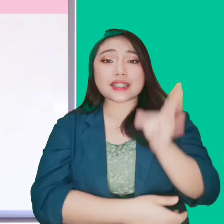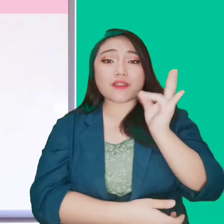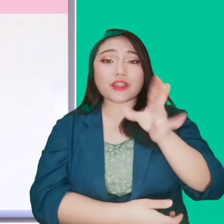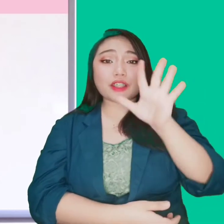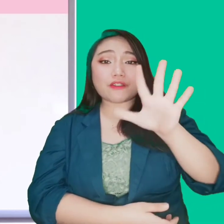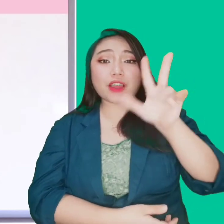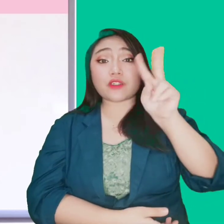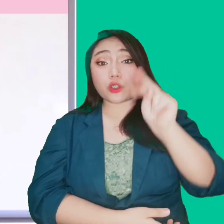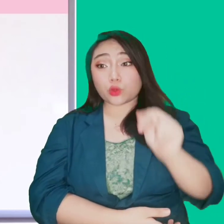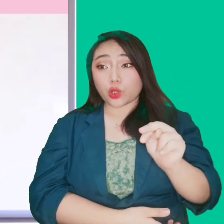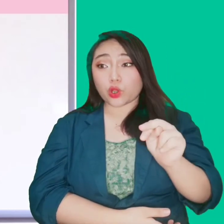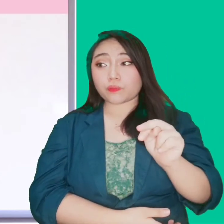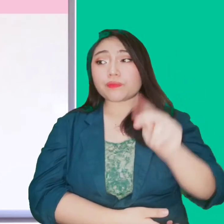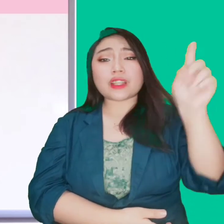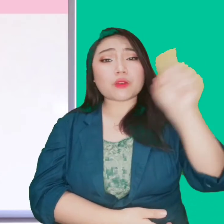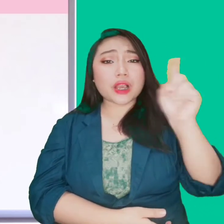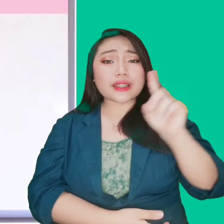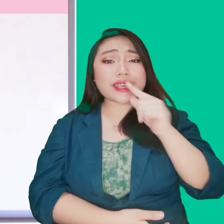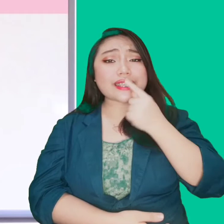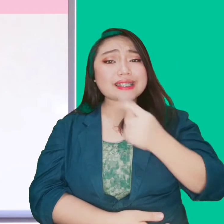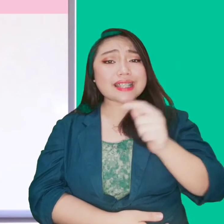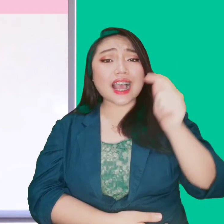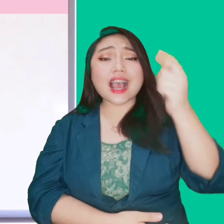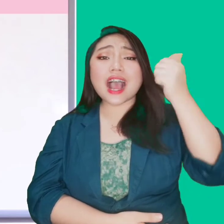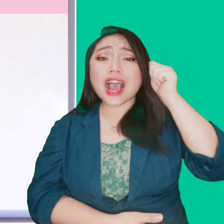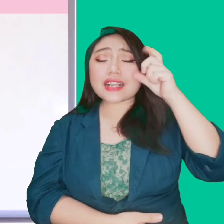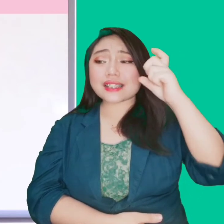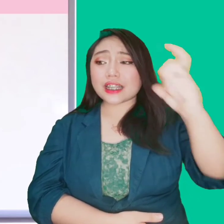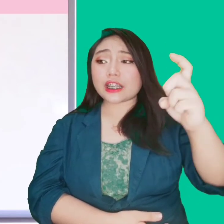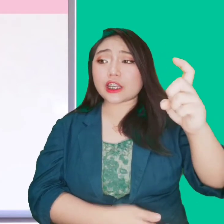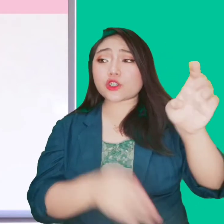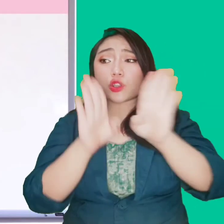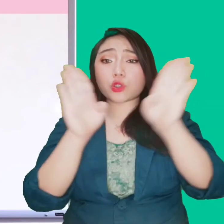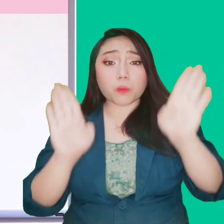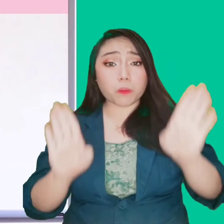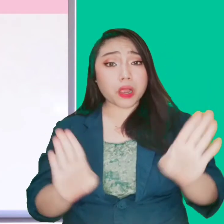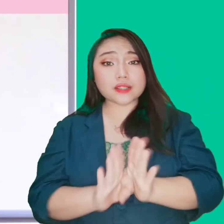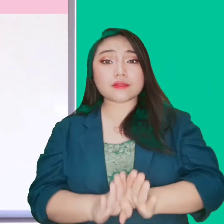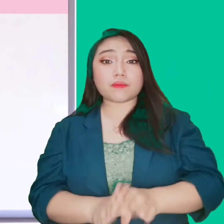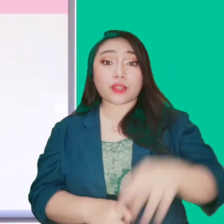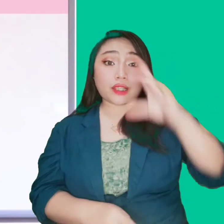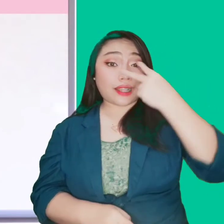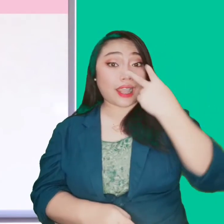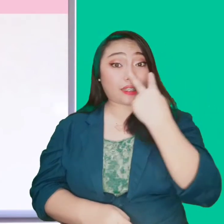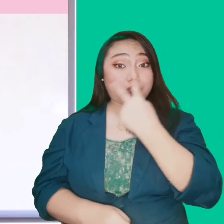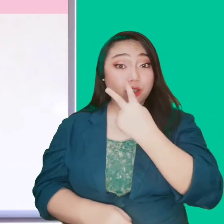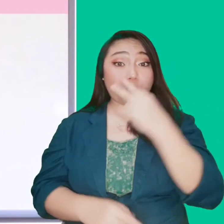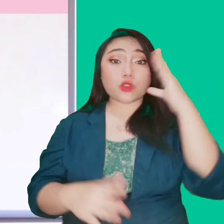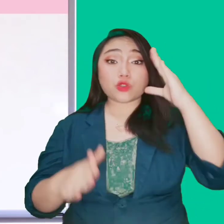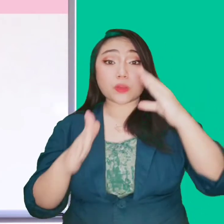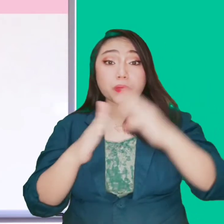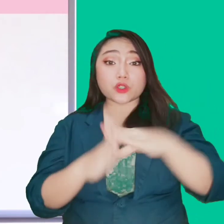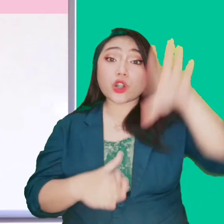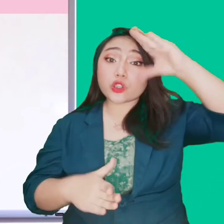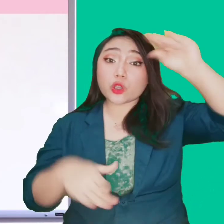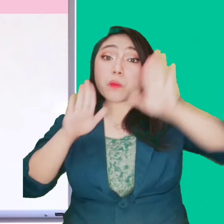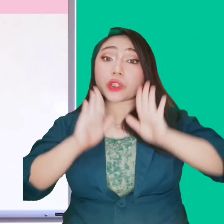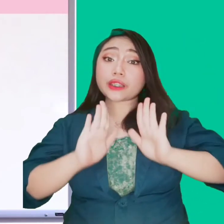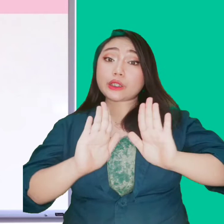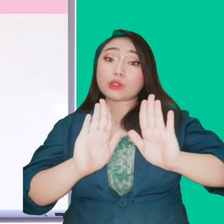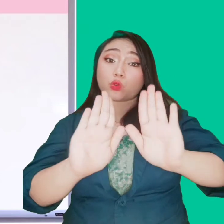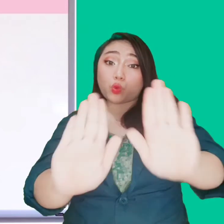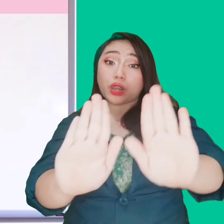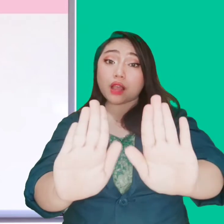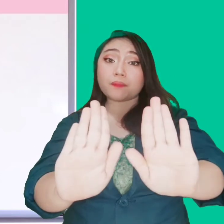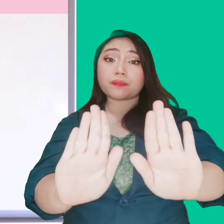of 75 newton. What is the acceleration of the box? Look at the